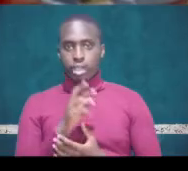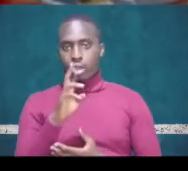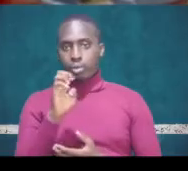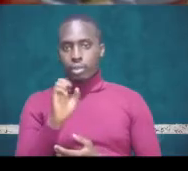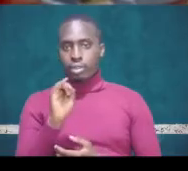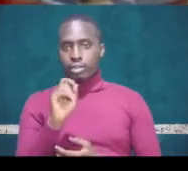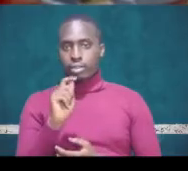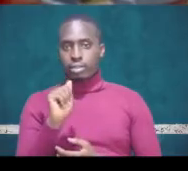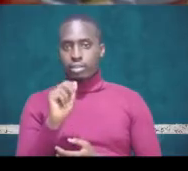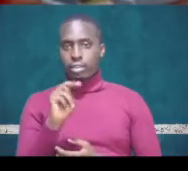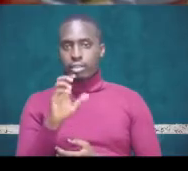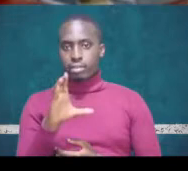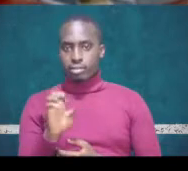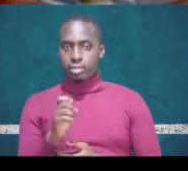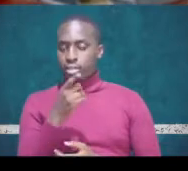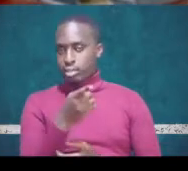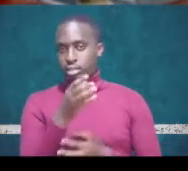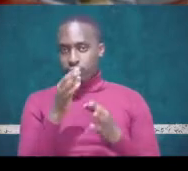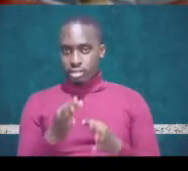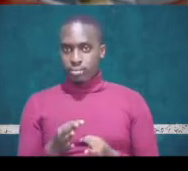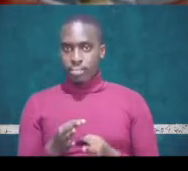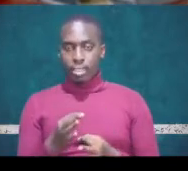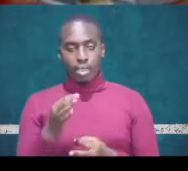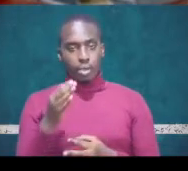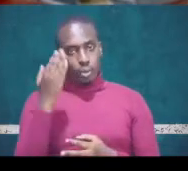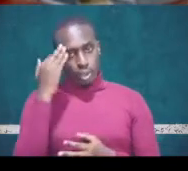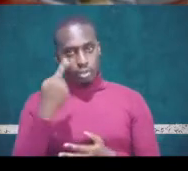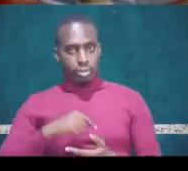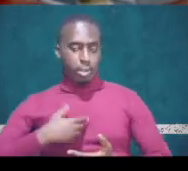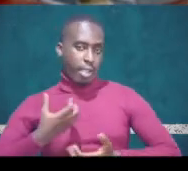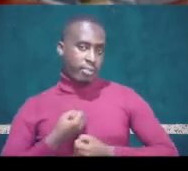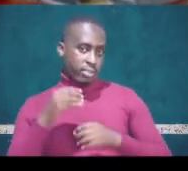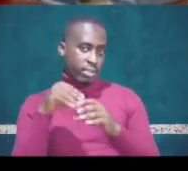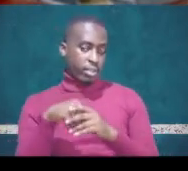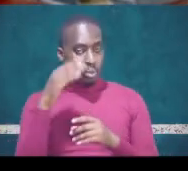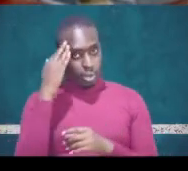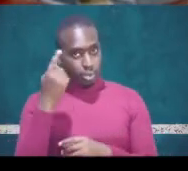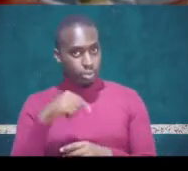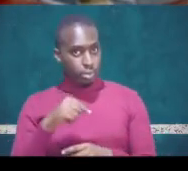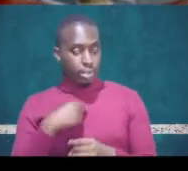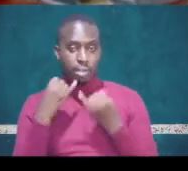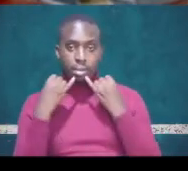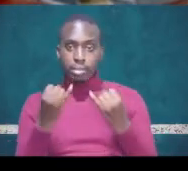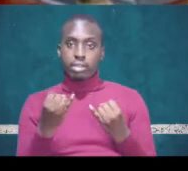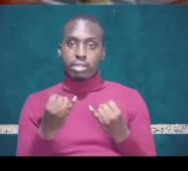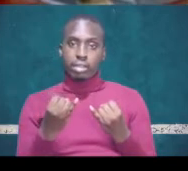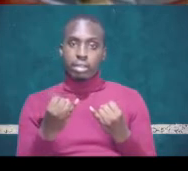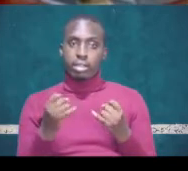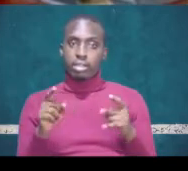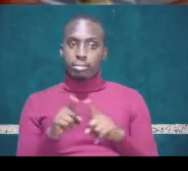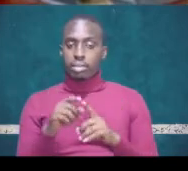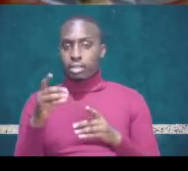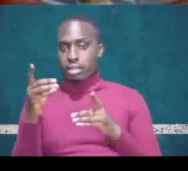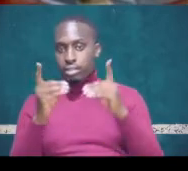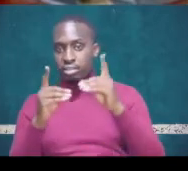resistance of this wire we have inside. Because as I've told you, so it is designed